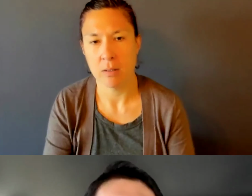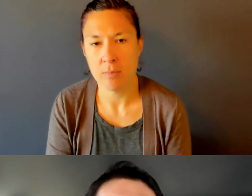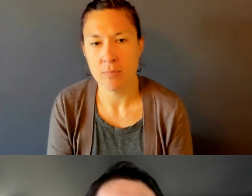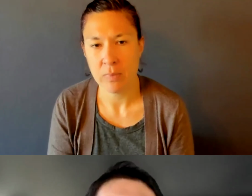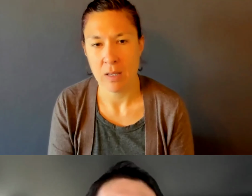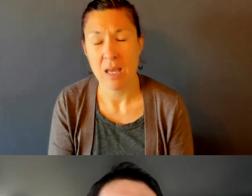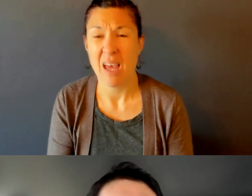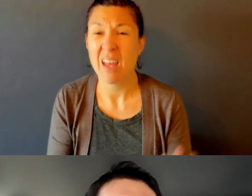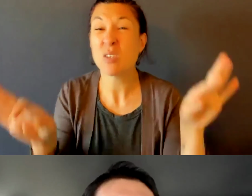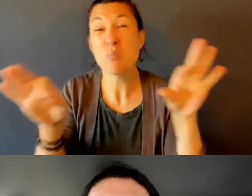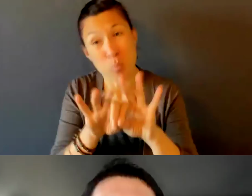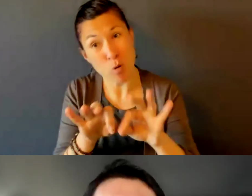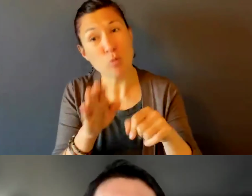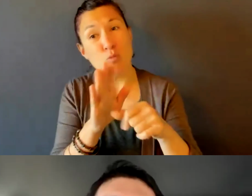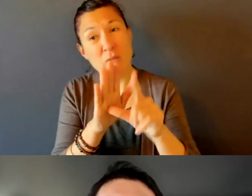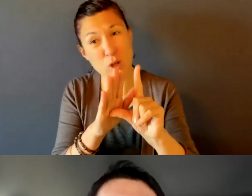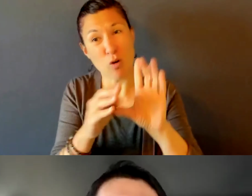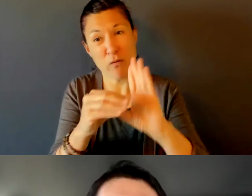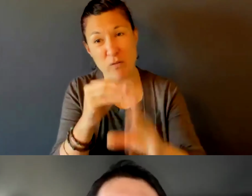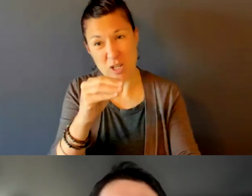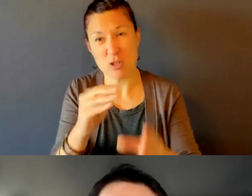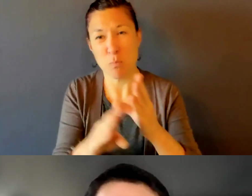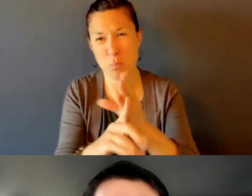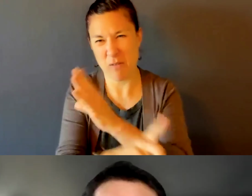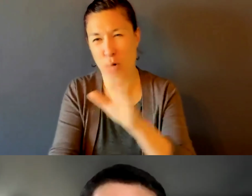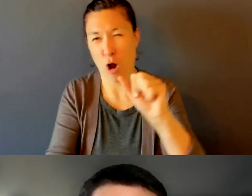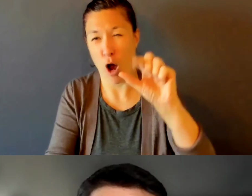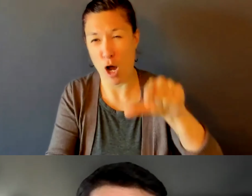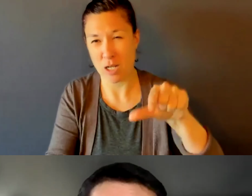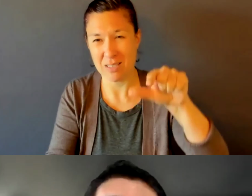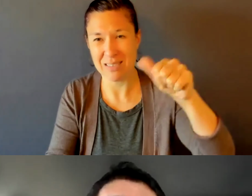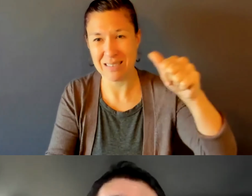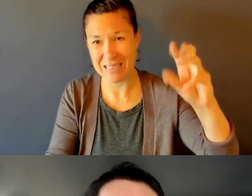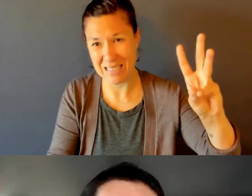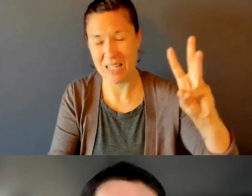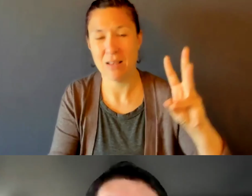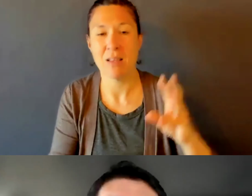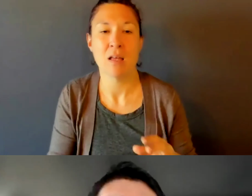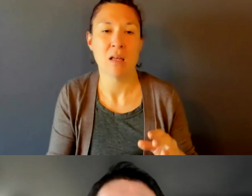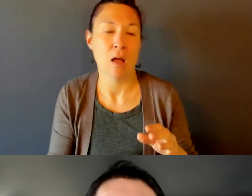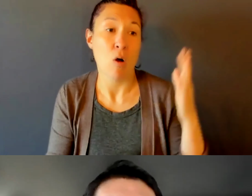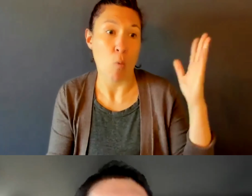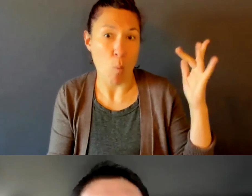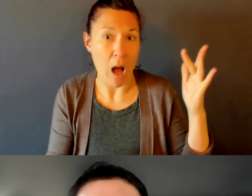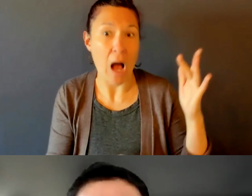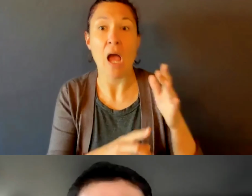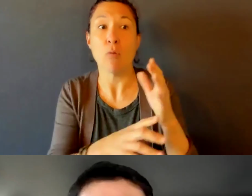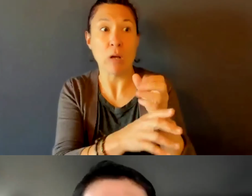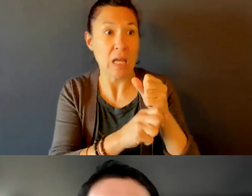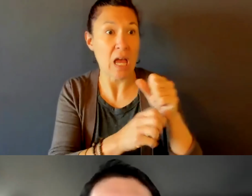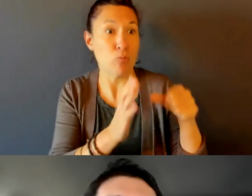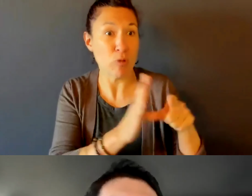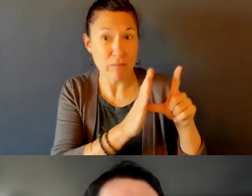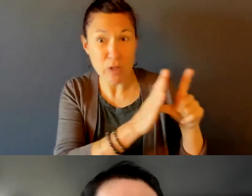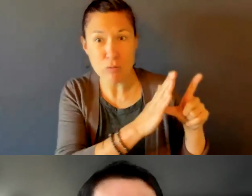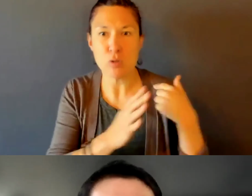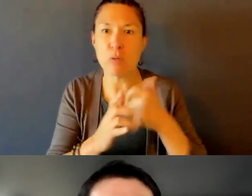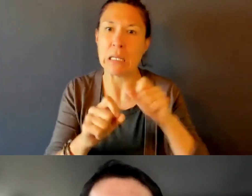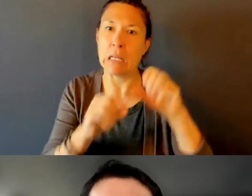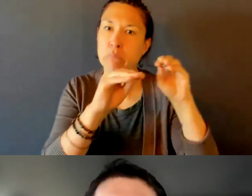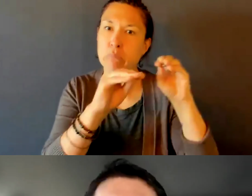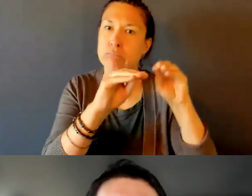important because there's so many things that need to happen with those reviews that we need to sort out all the abstracts and create a program, and it all